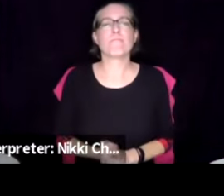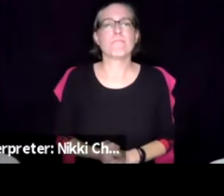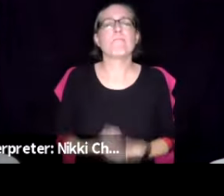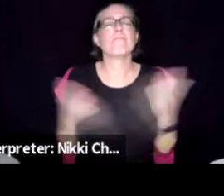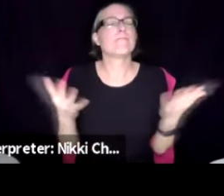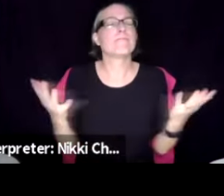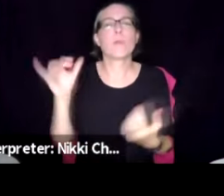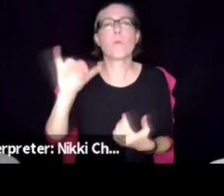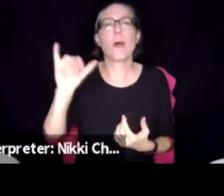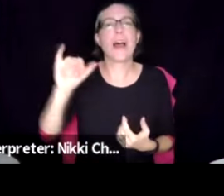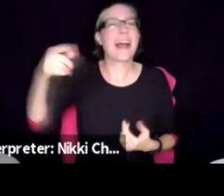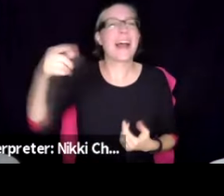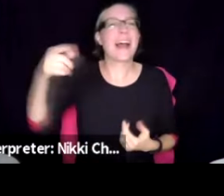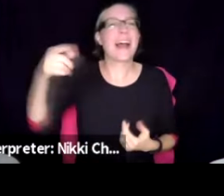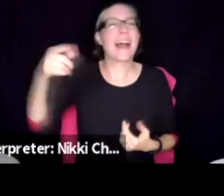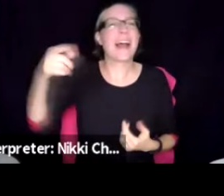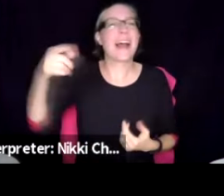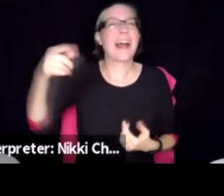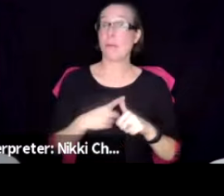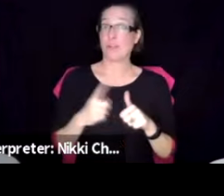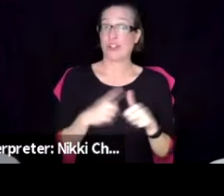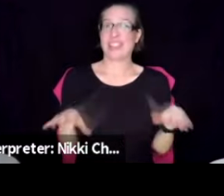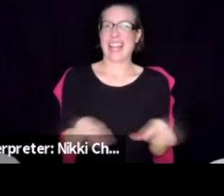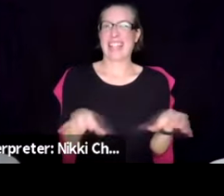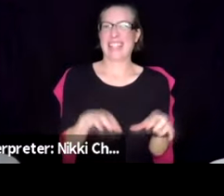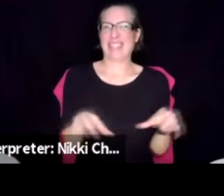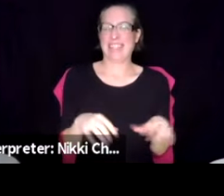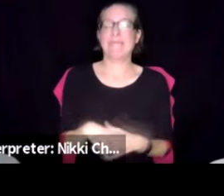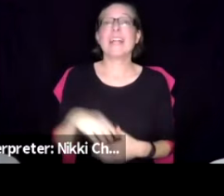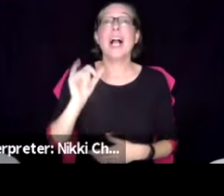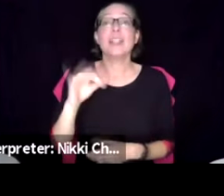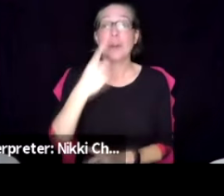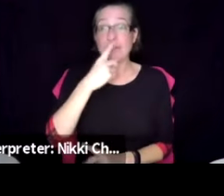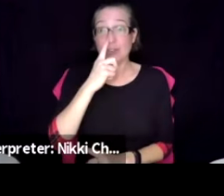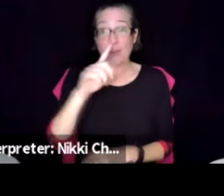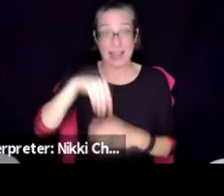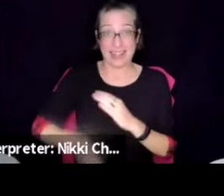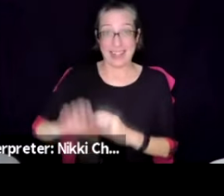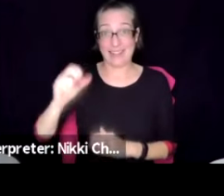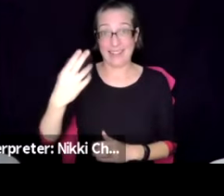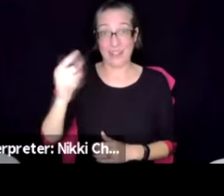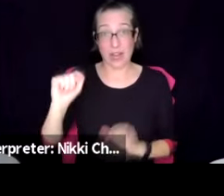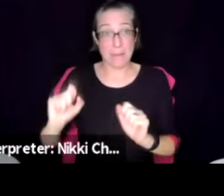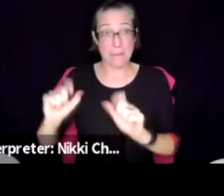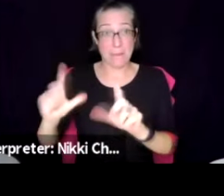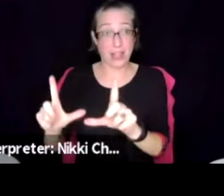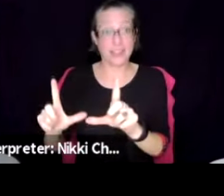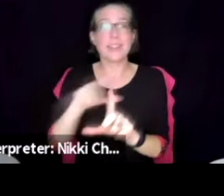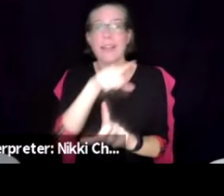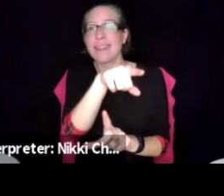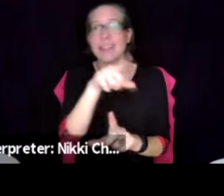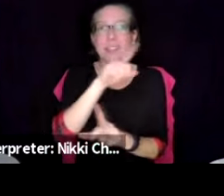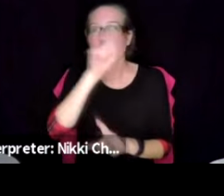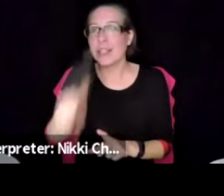So I'd like to do a little activity first. So if you all could type your answers to this question in the chat